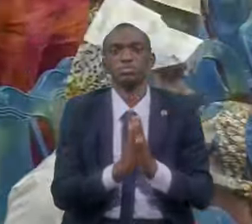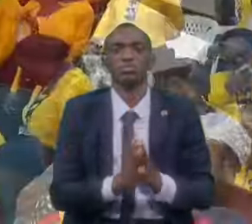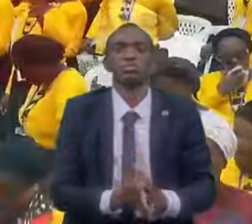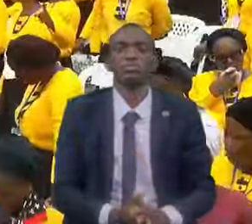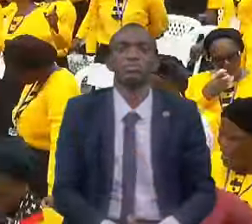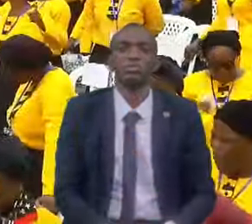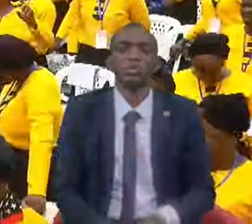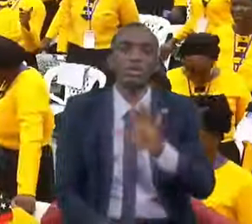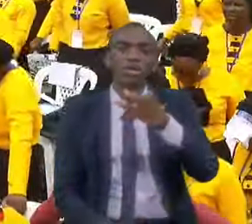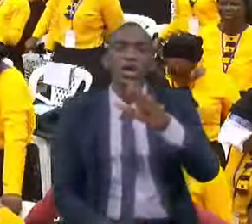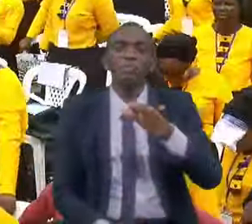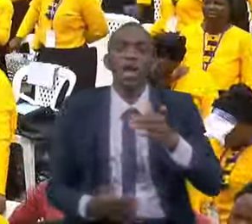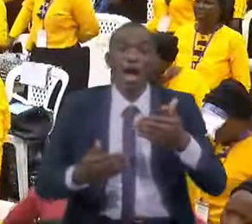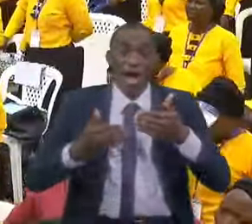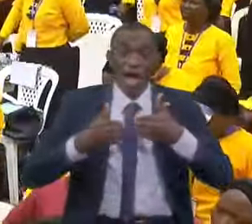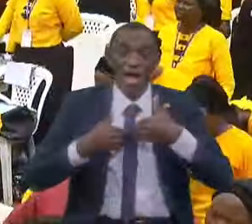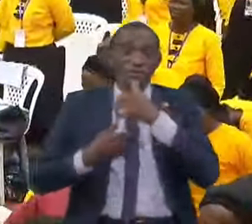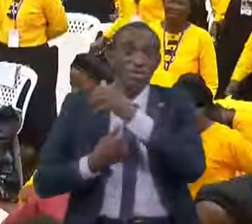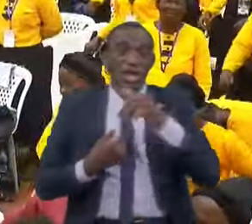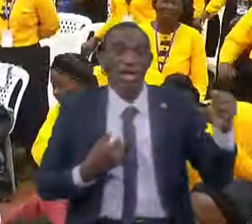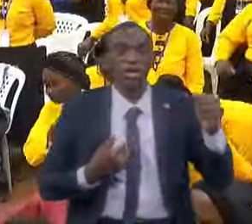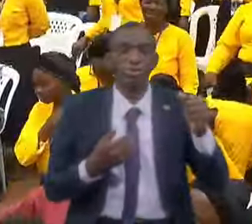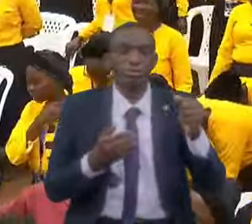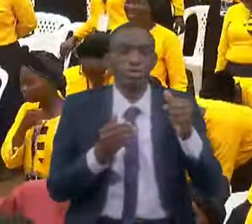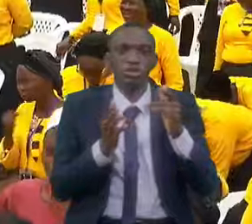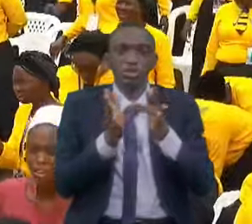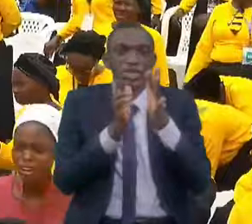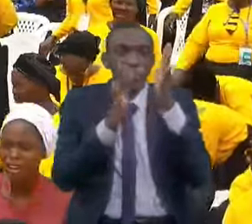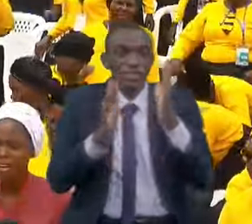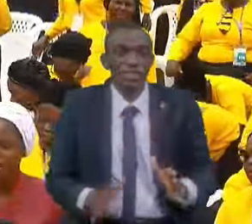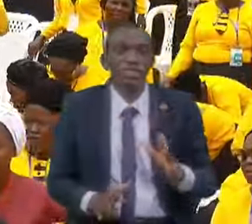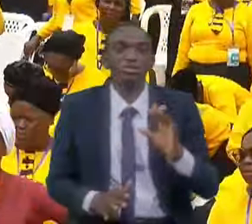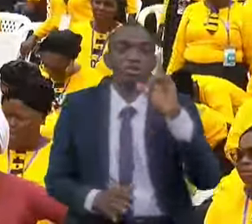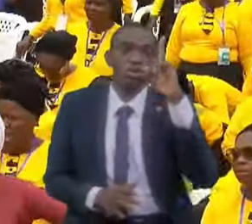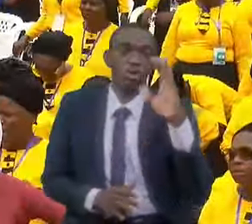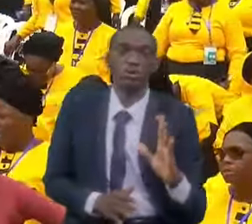Have a godly stand and be steadfast.